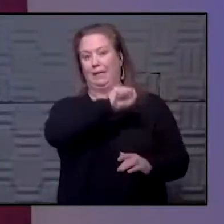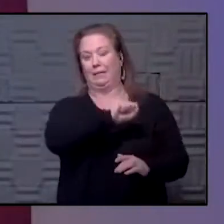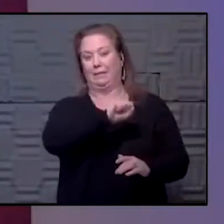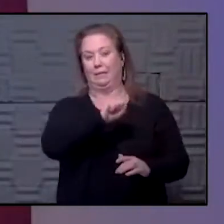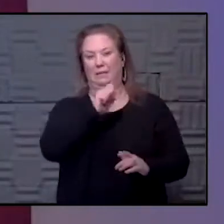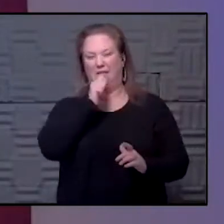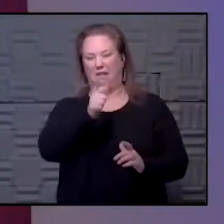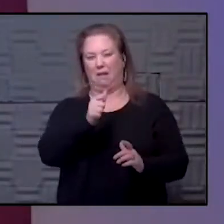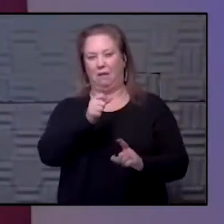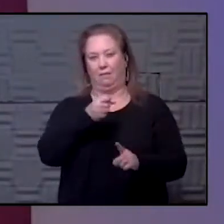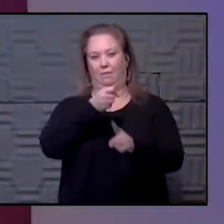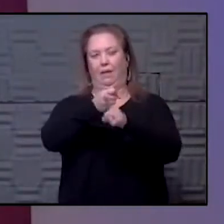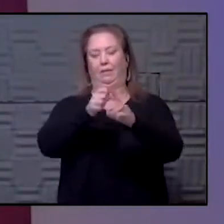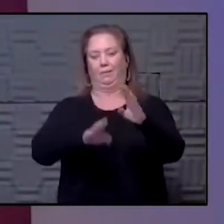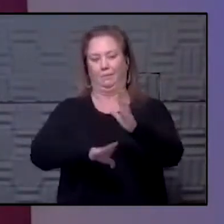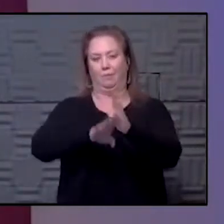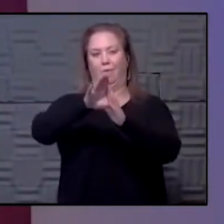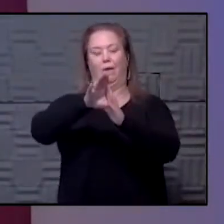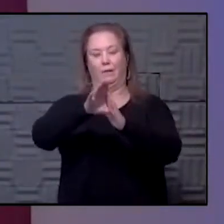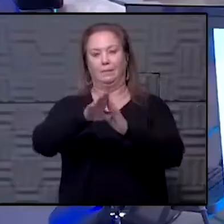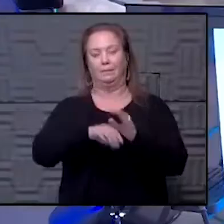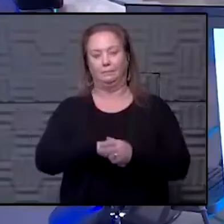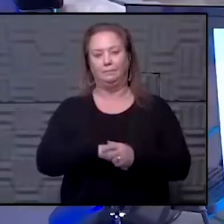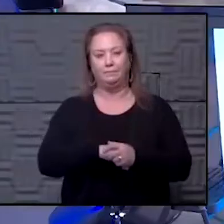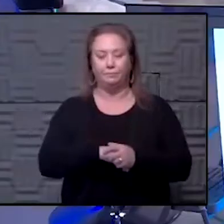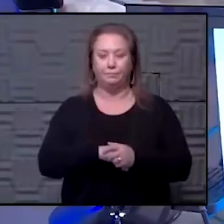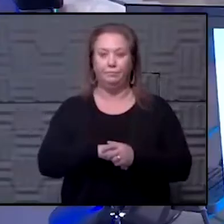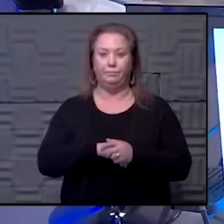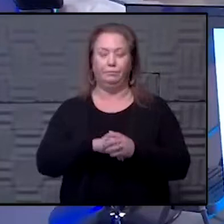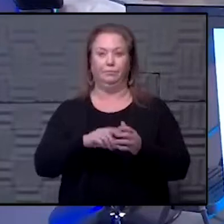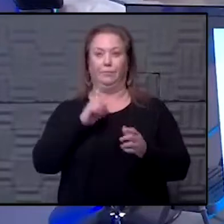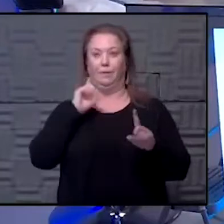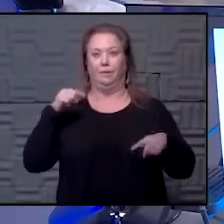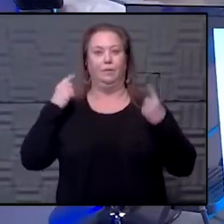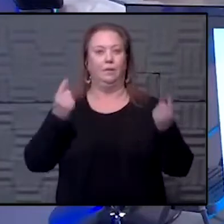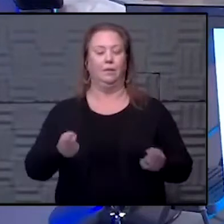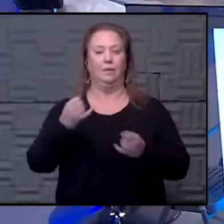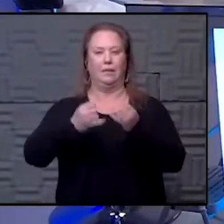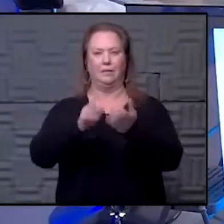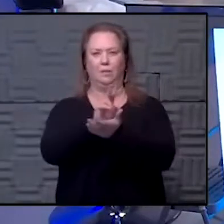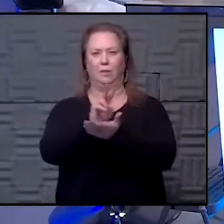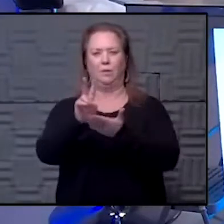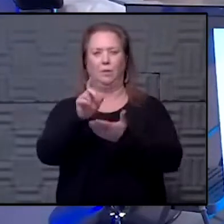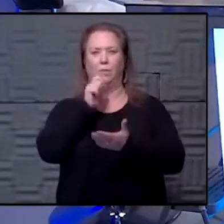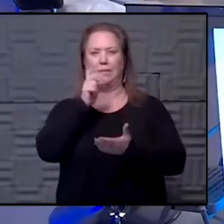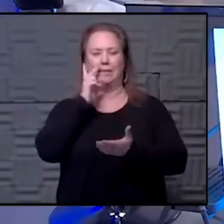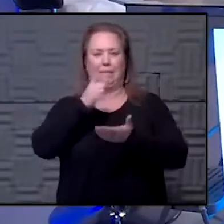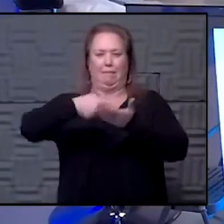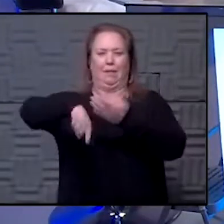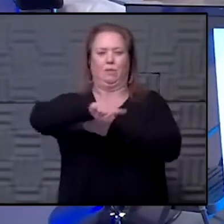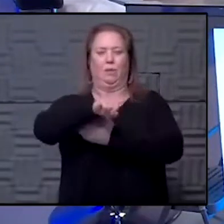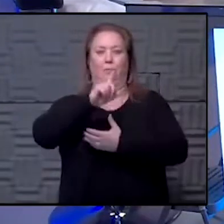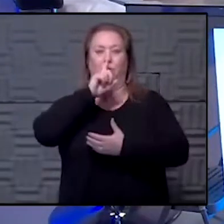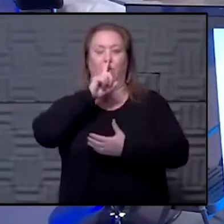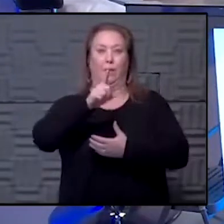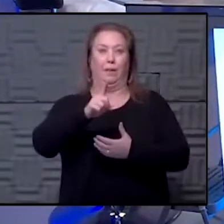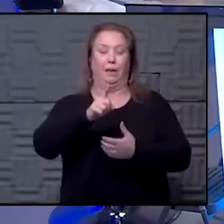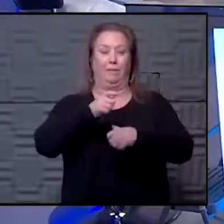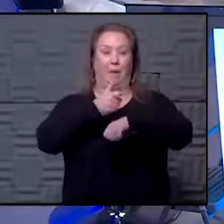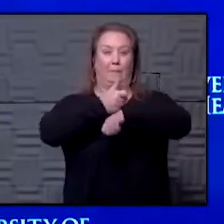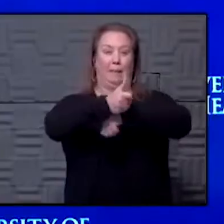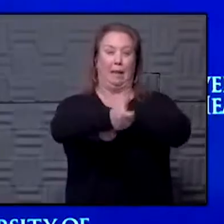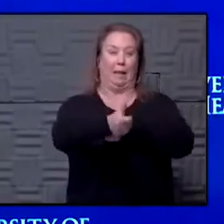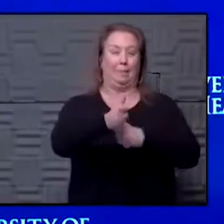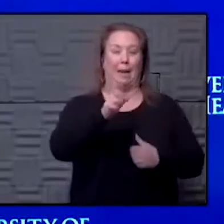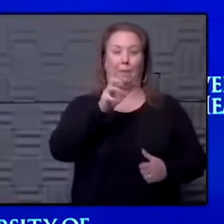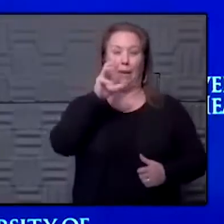a contributing factor to a rise over the next couple of weeks. Yeah, and even if it was the last 2 weeks, we really wouldn't see the rise till next week. If there's a reason to blame the rise,